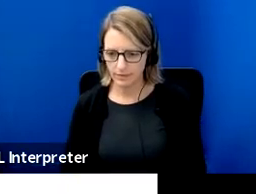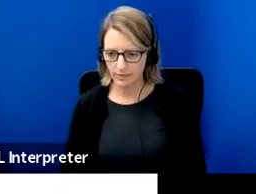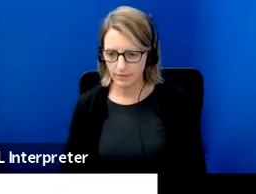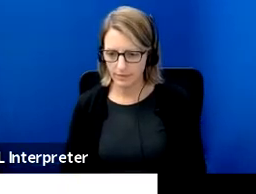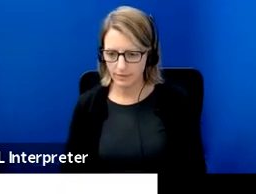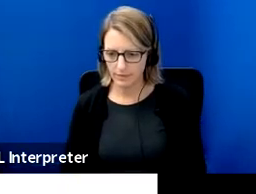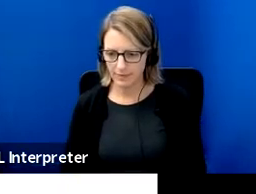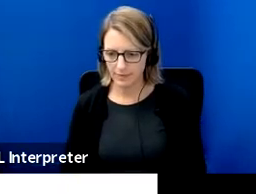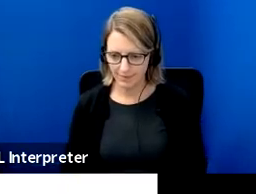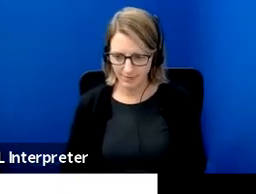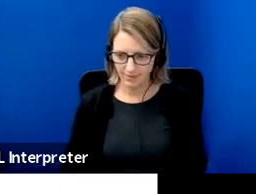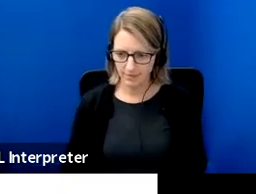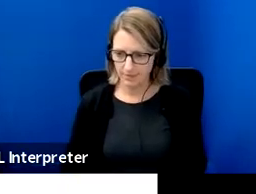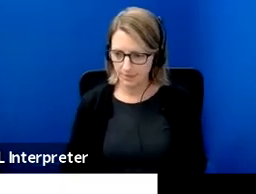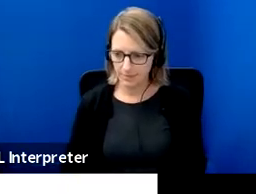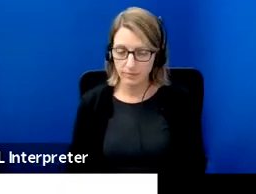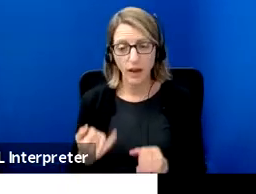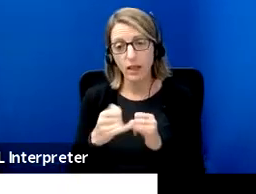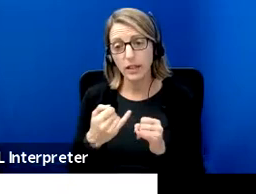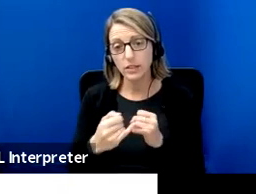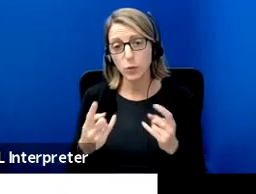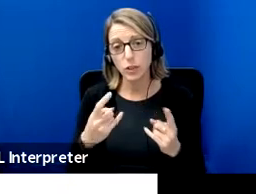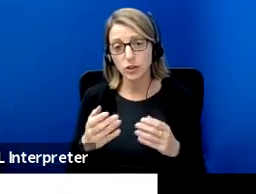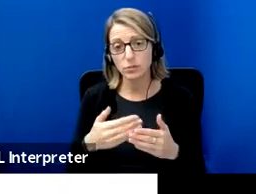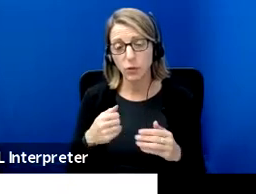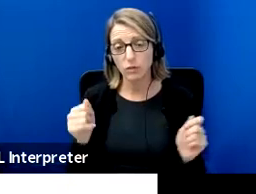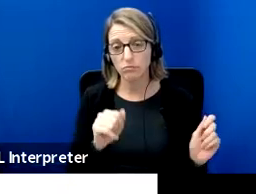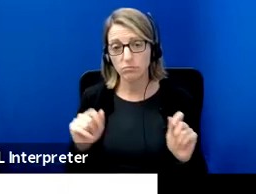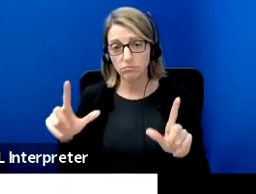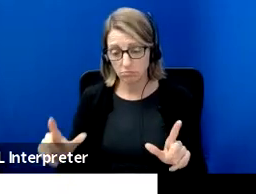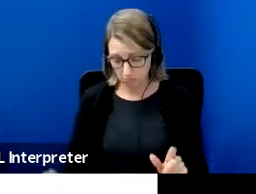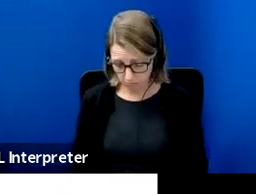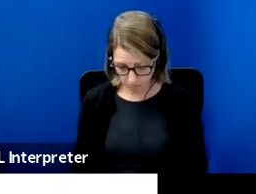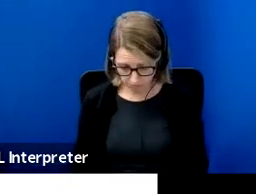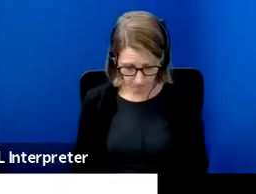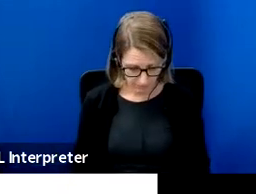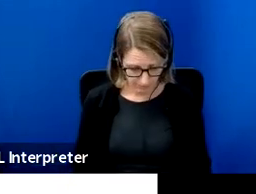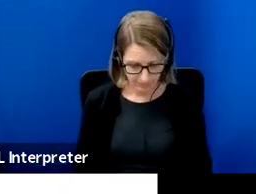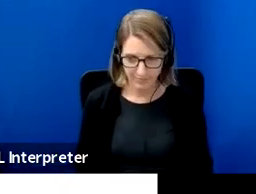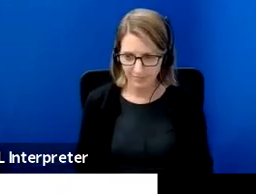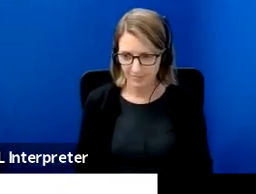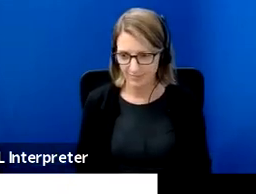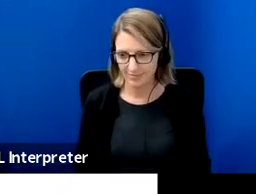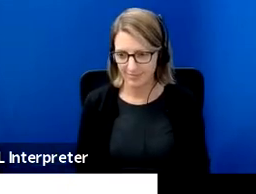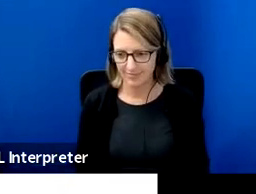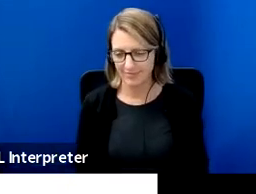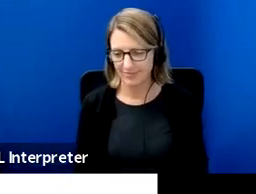Okay, any last questions before I change the slide?